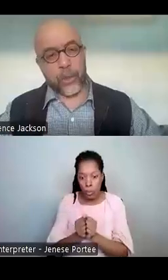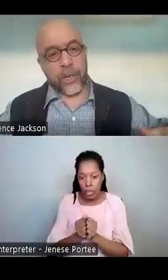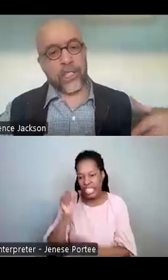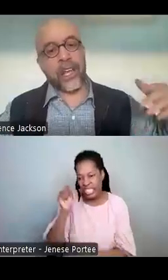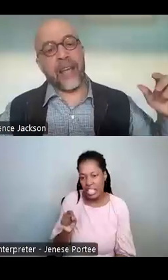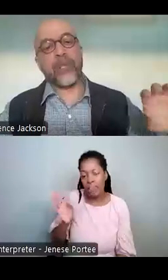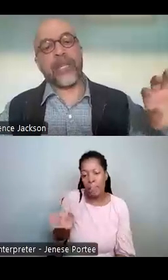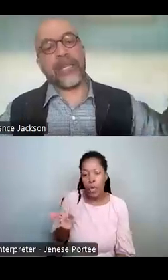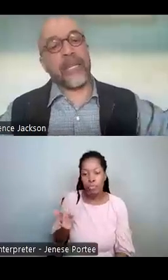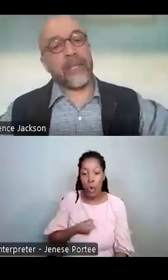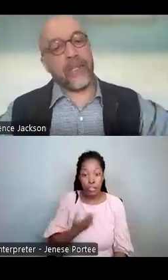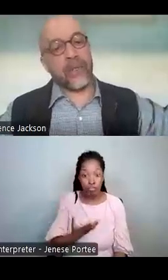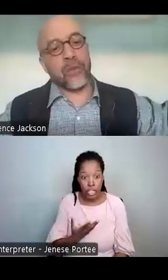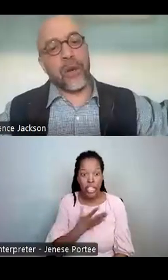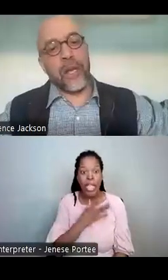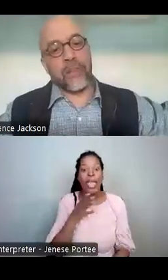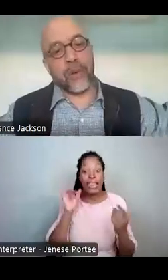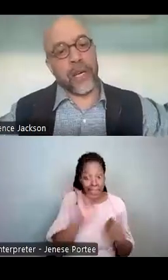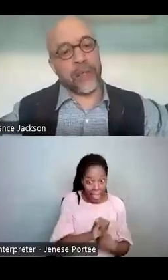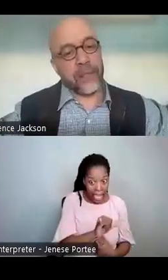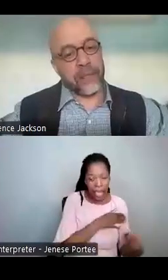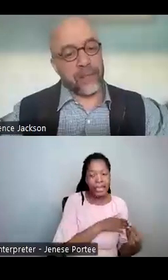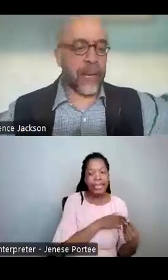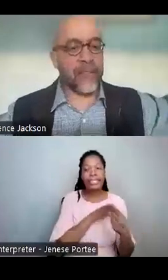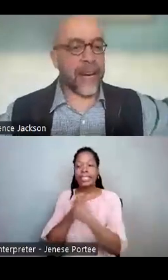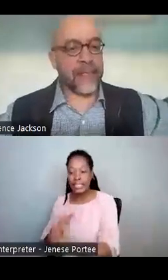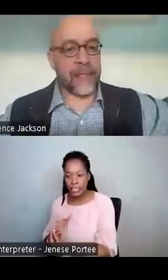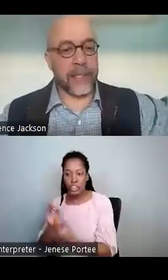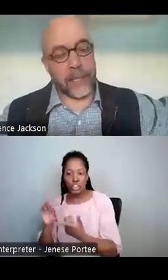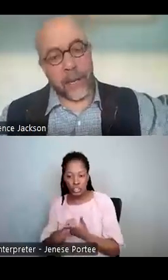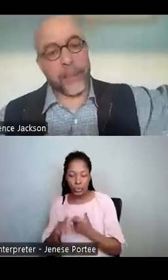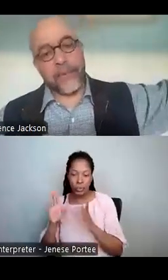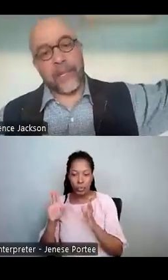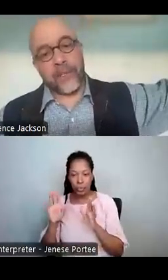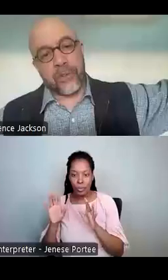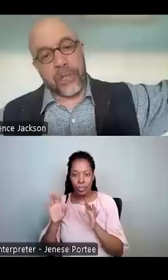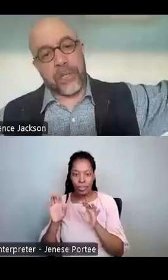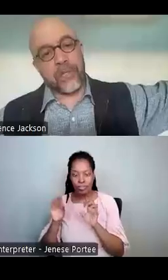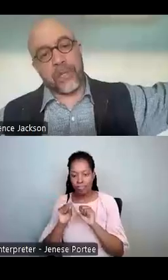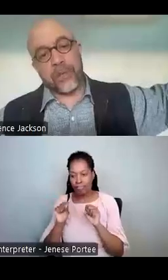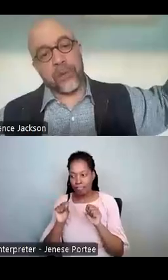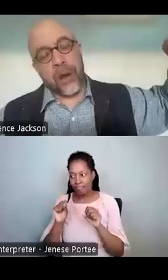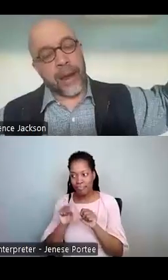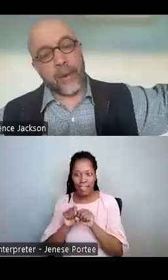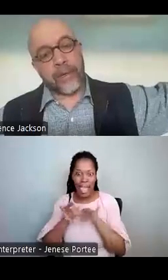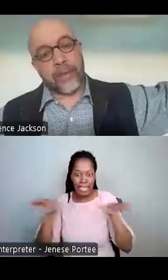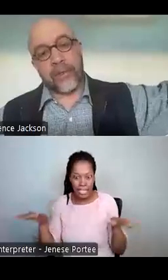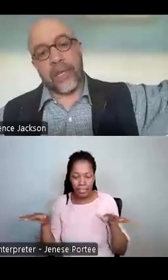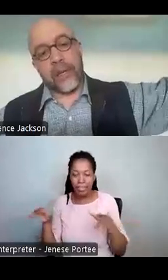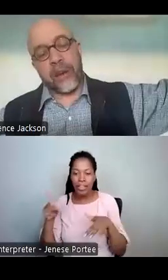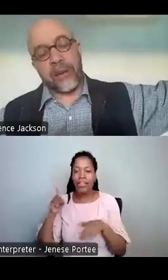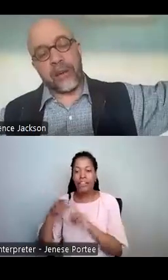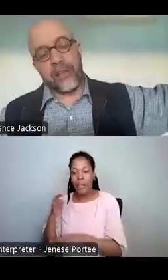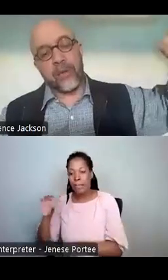Baltimore expression, and would lead to the great kind of exodus up Center Street to Howard